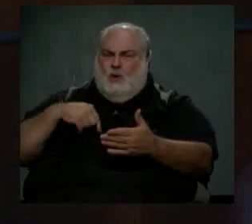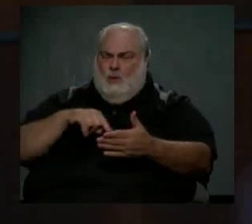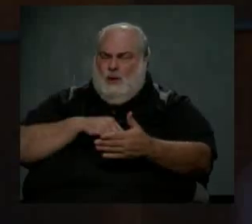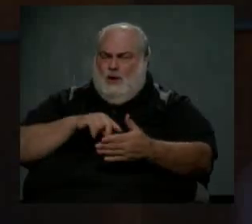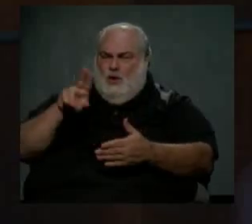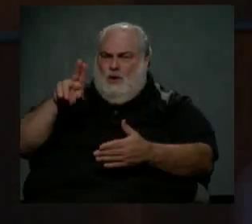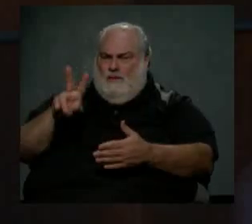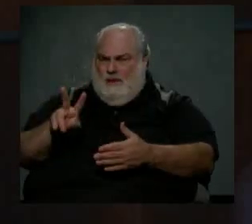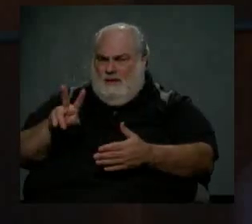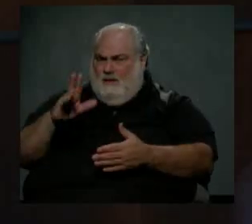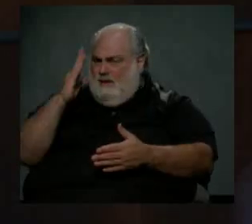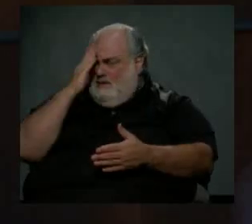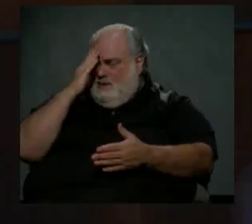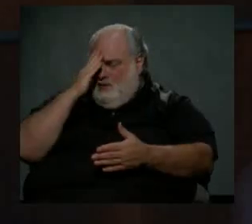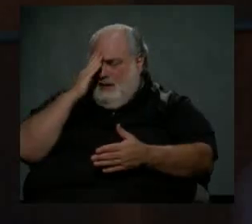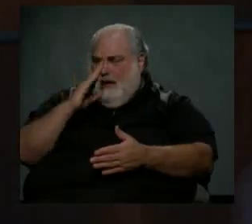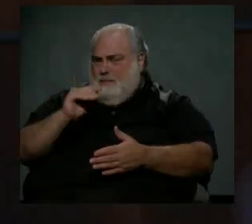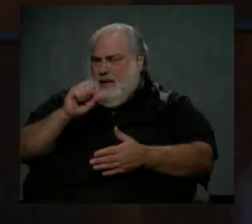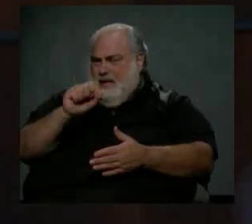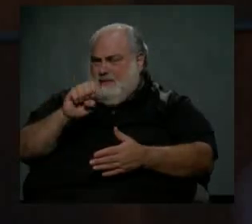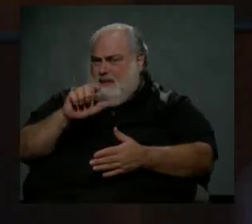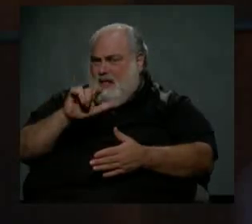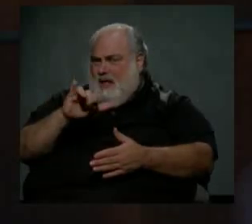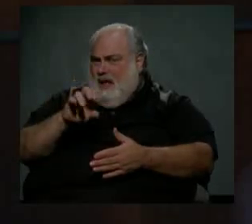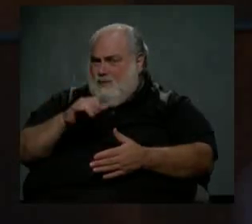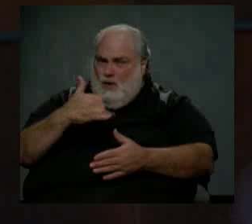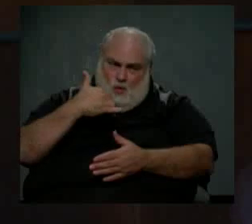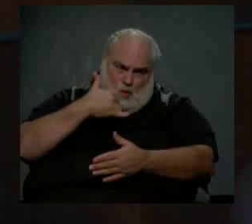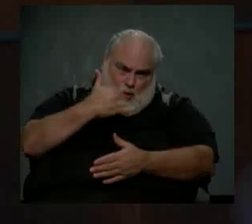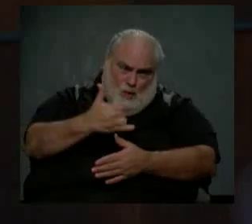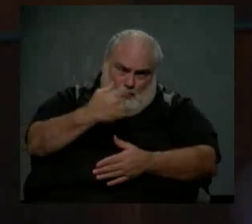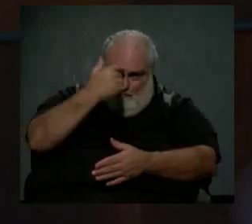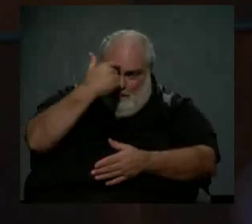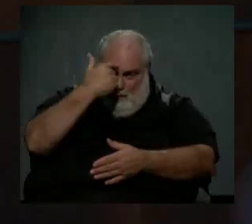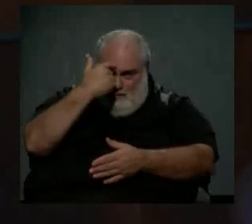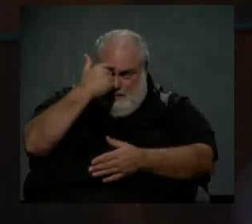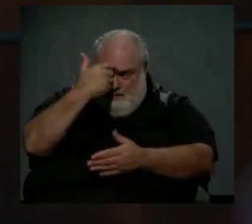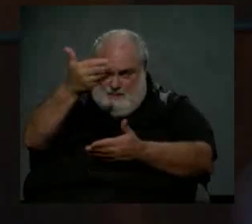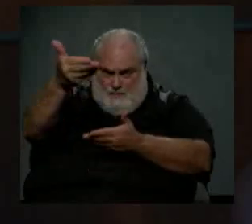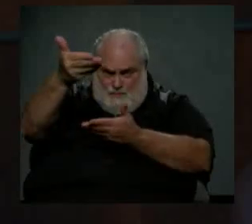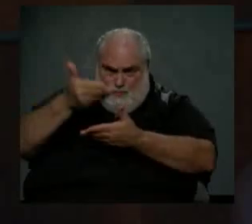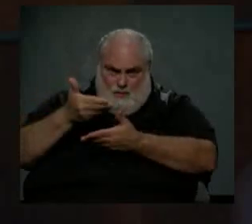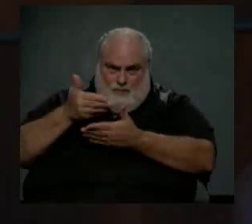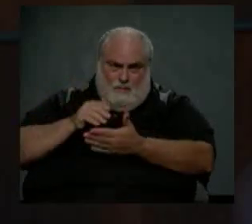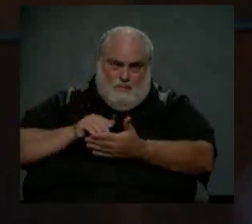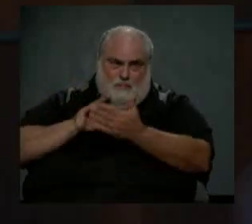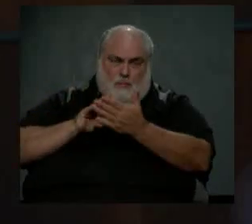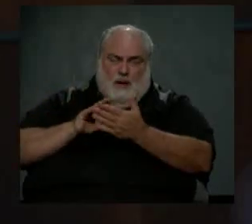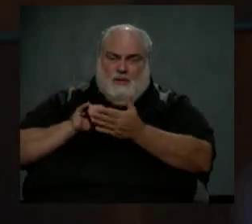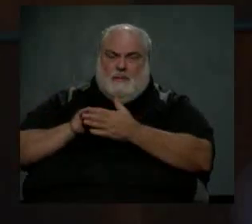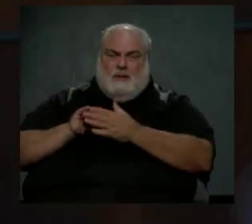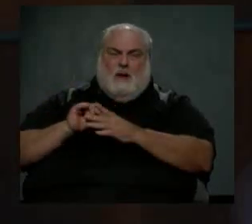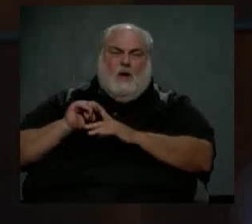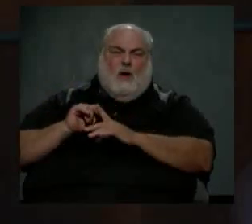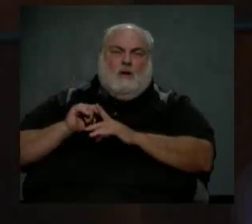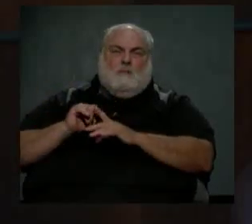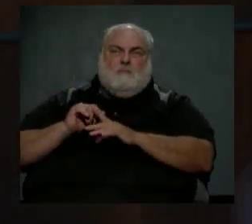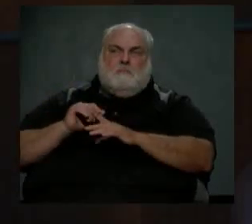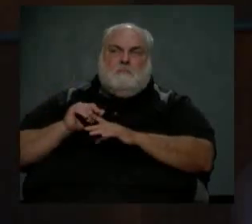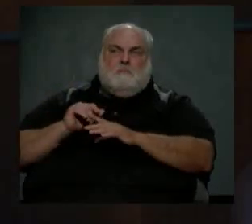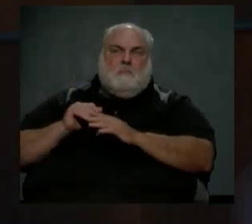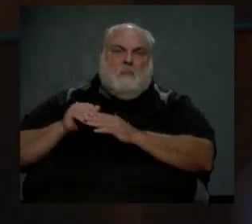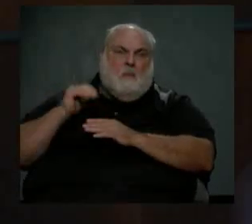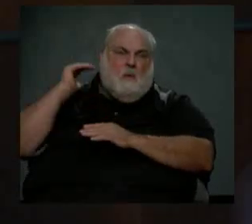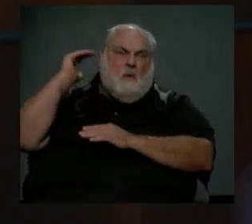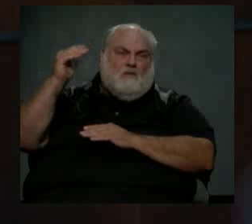know there was one in West Baseline that I called about, and they said, well, we thought it was coming up before the board, and that's been over a month ago. So I'd